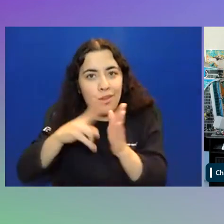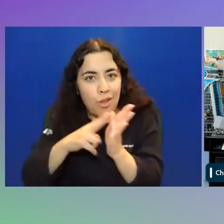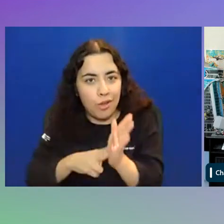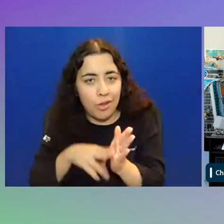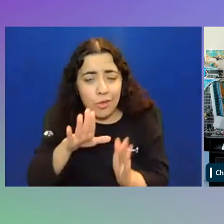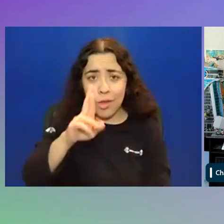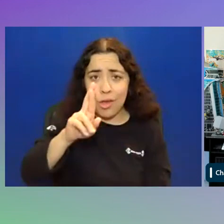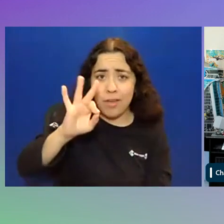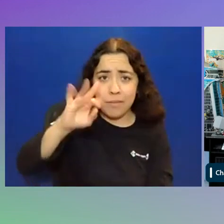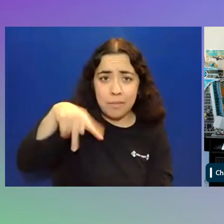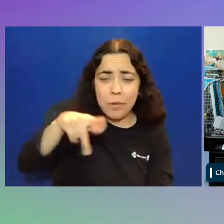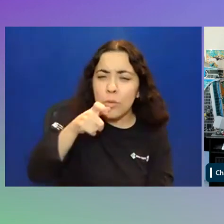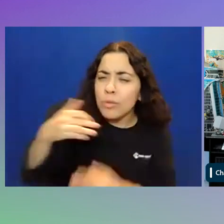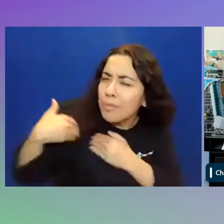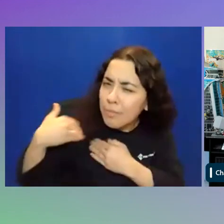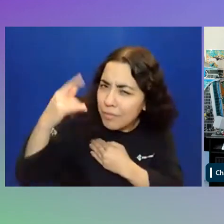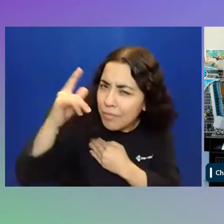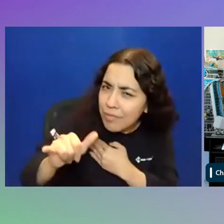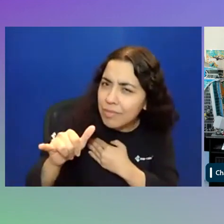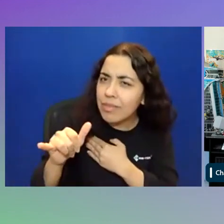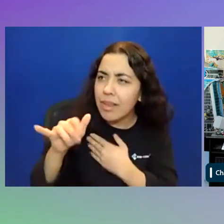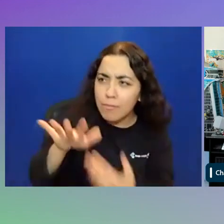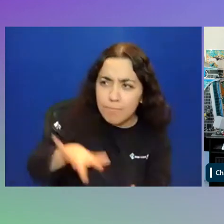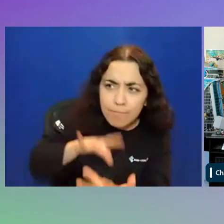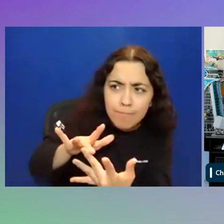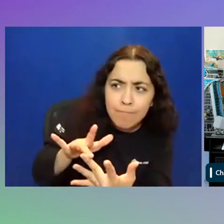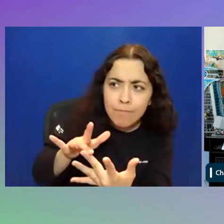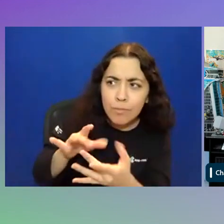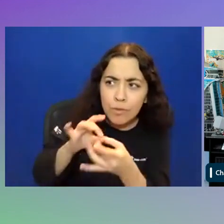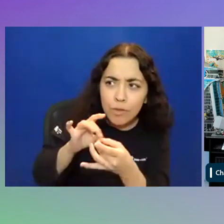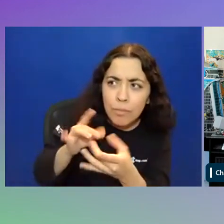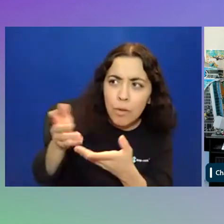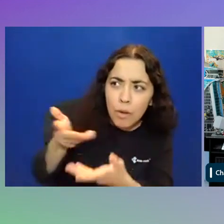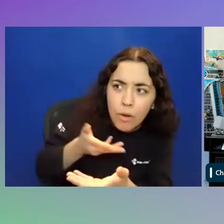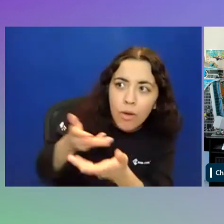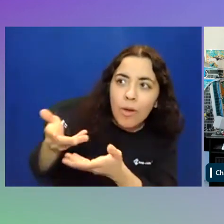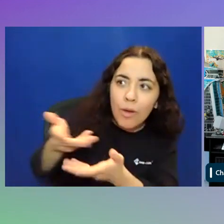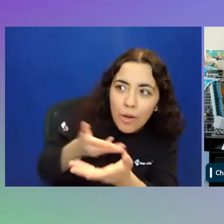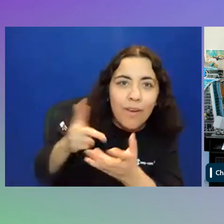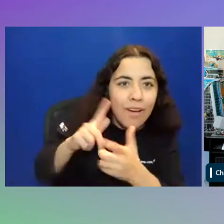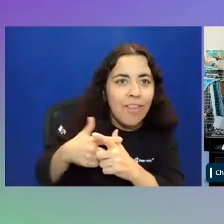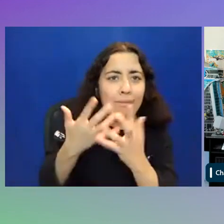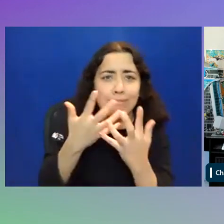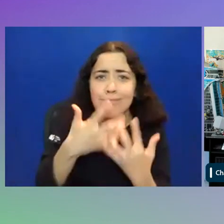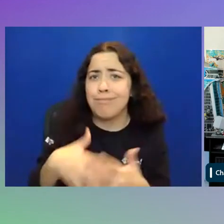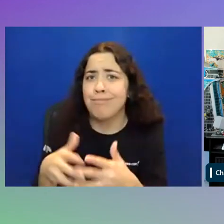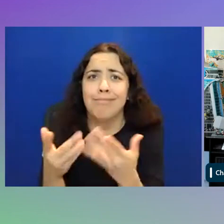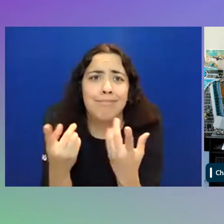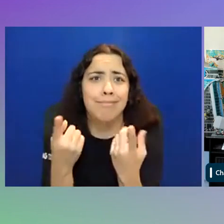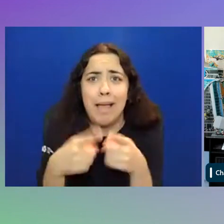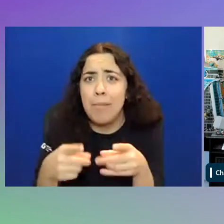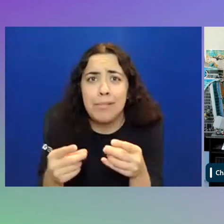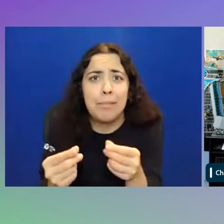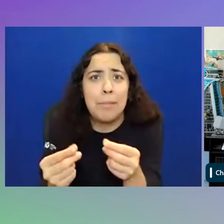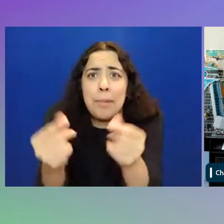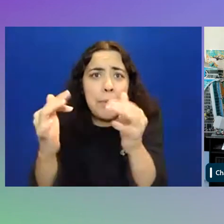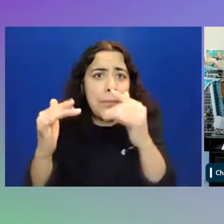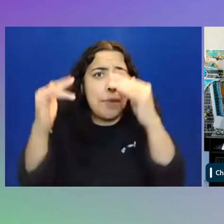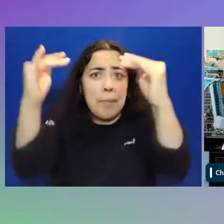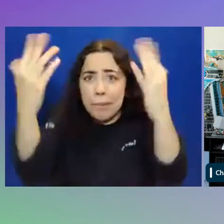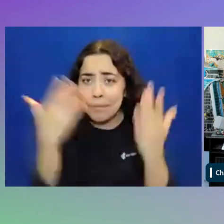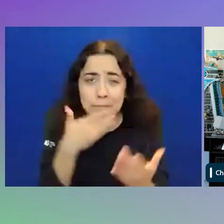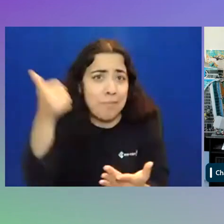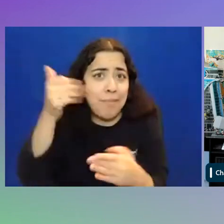do those things, build those relationships. And sometimes things just start happening and they start working out quicker and better than you ever hoped.